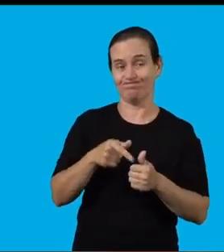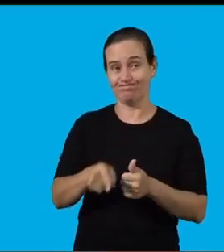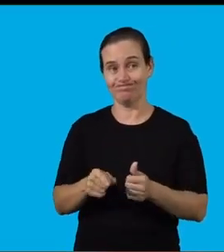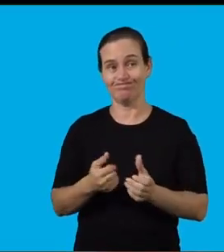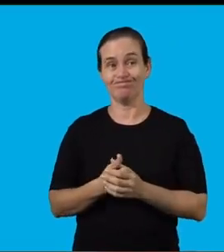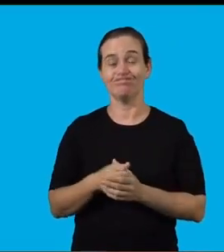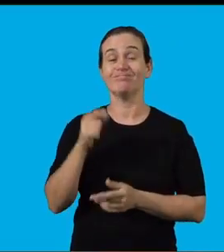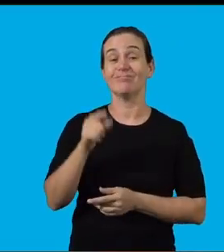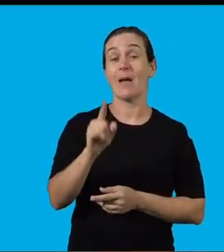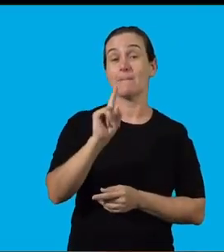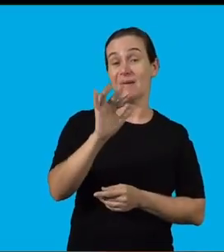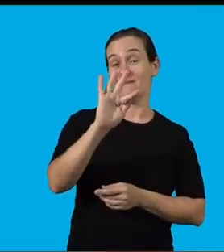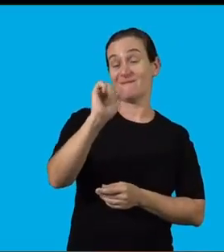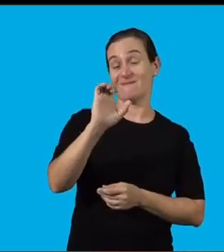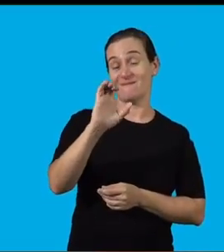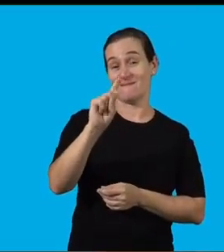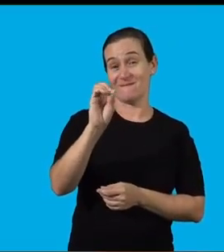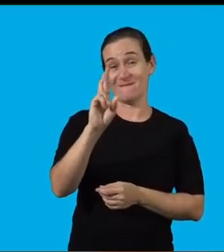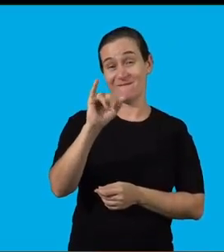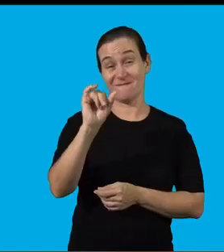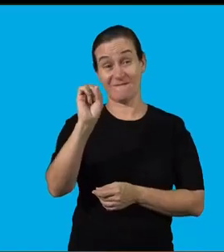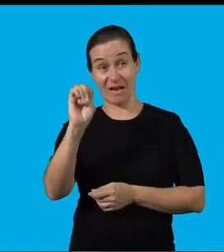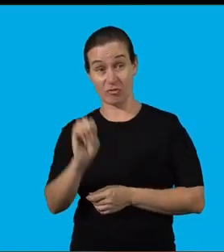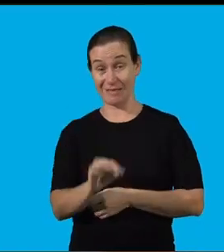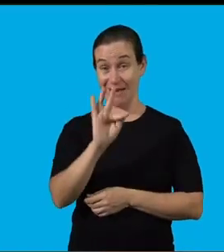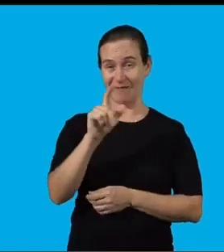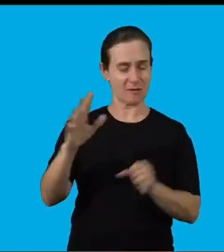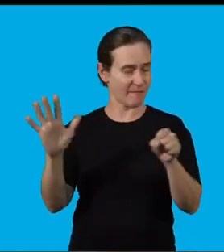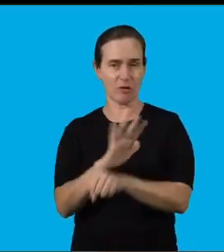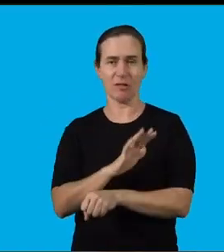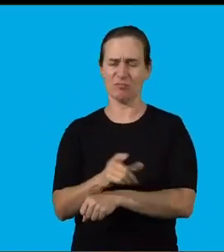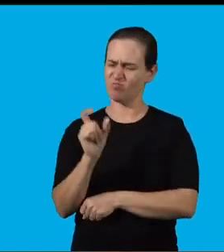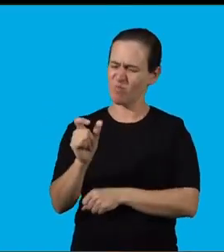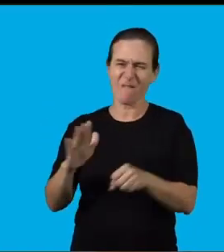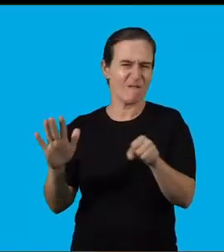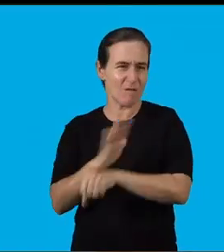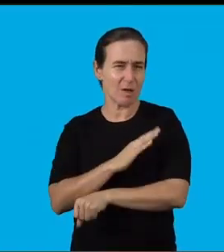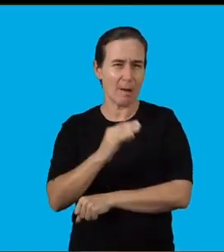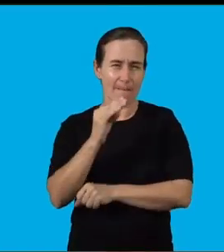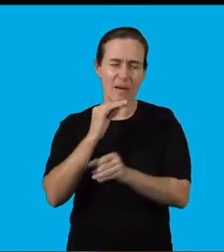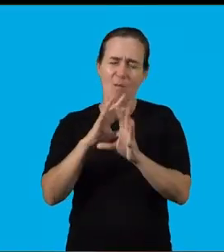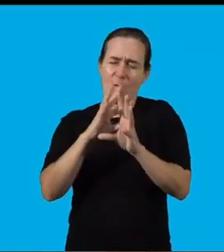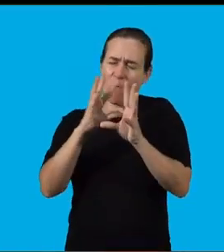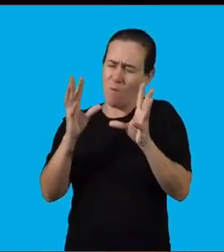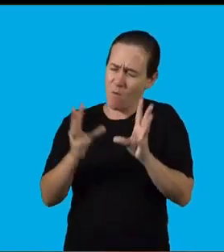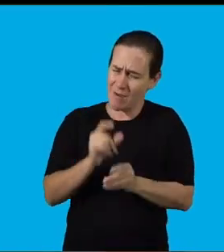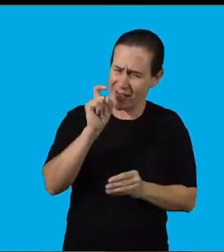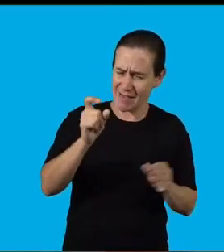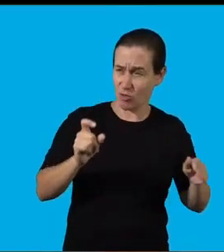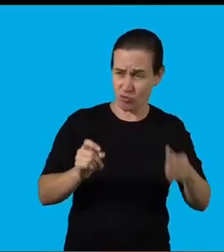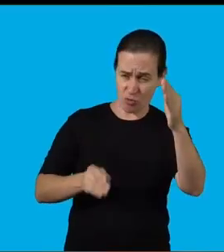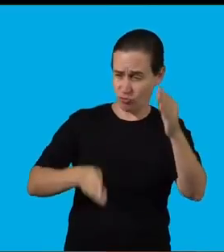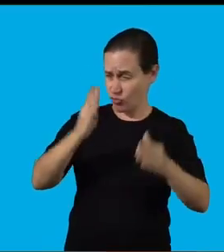longer. Hence or otherwise, factorize f of x fully. Fully means that we've got all the